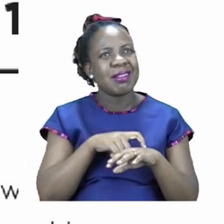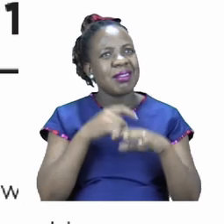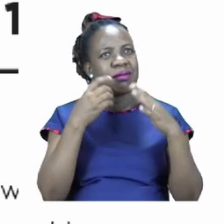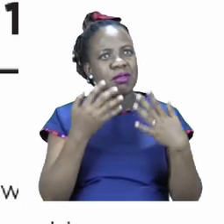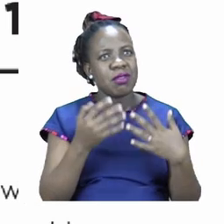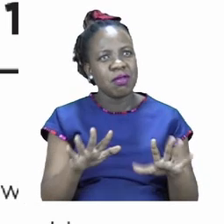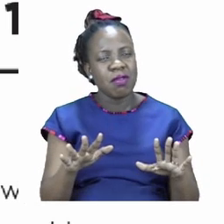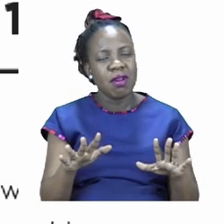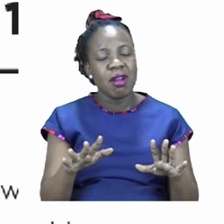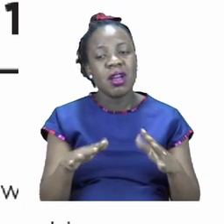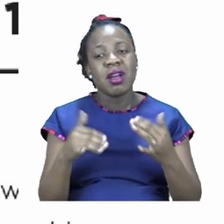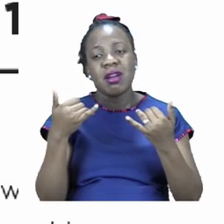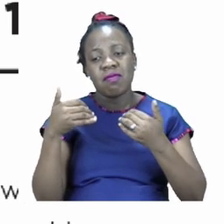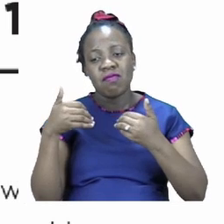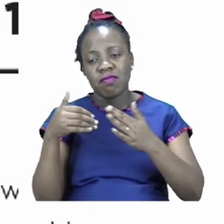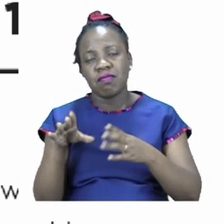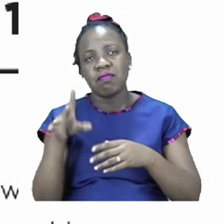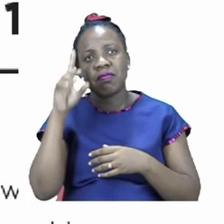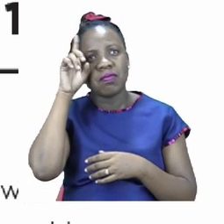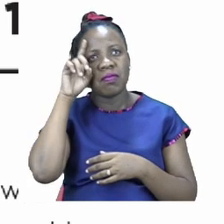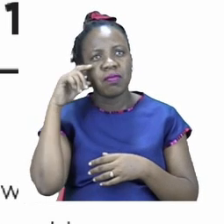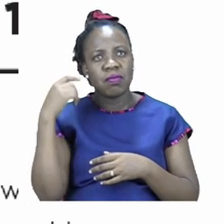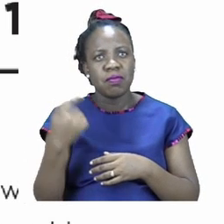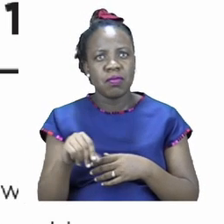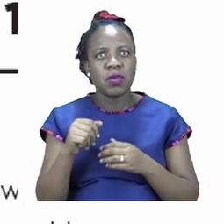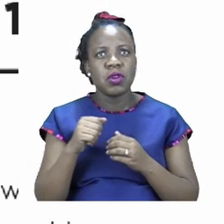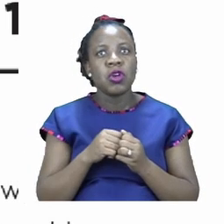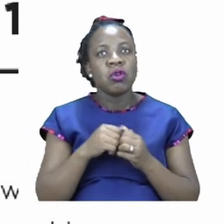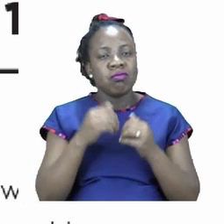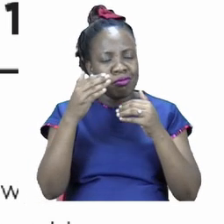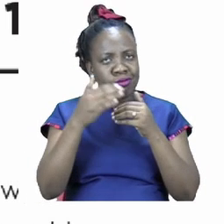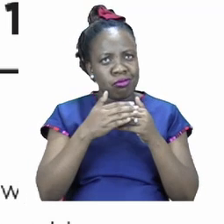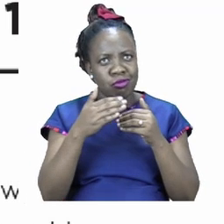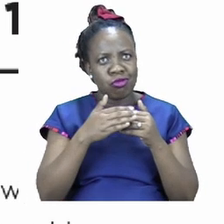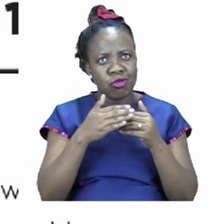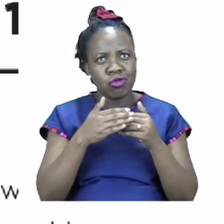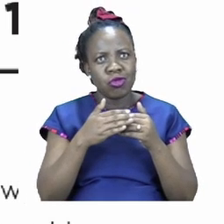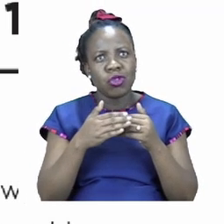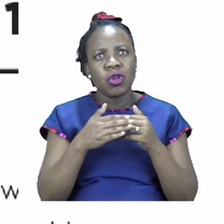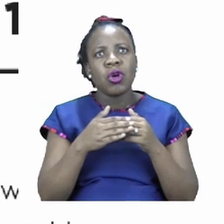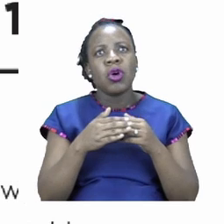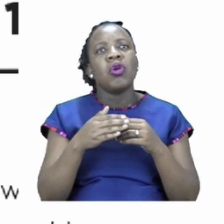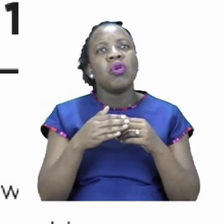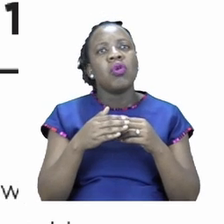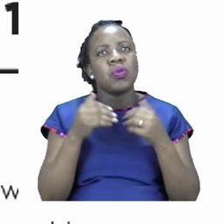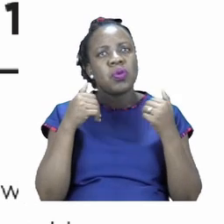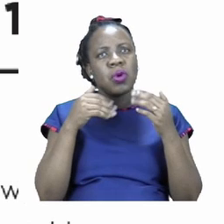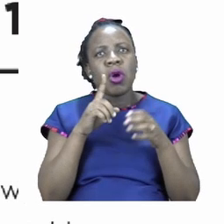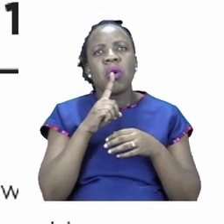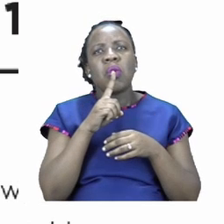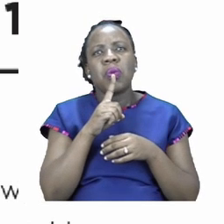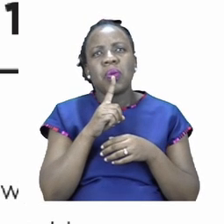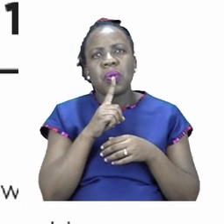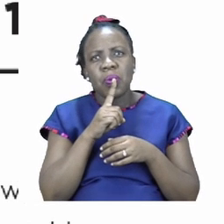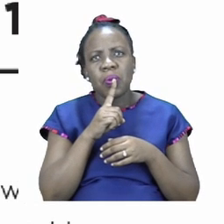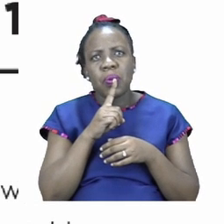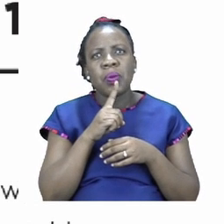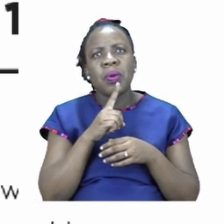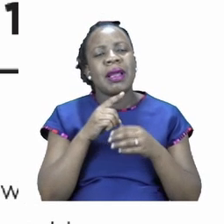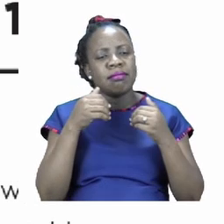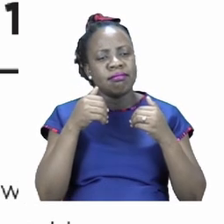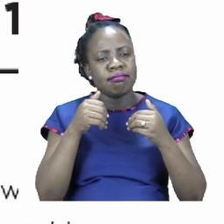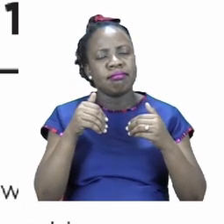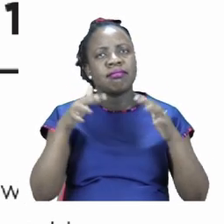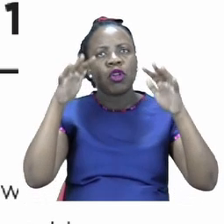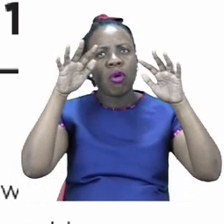will grow, then we will harvest." She continues. The people